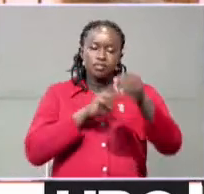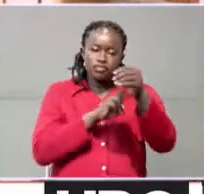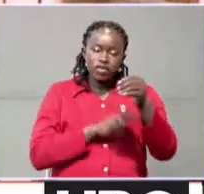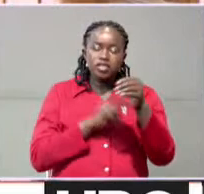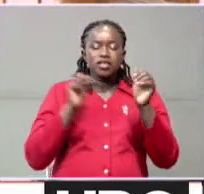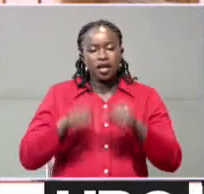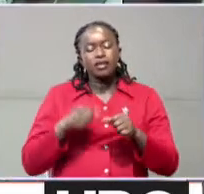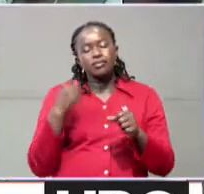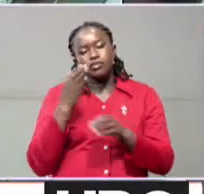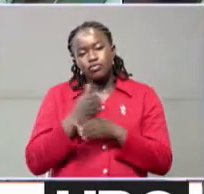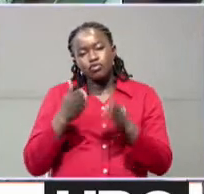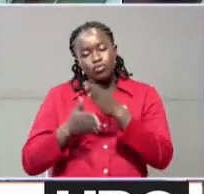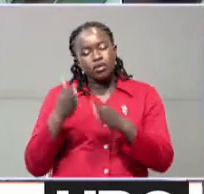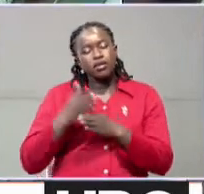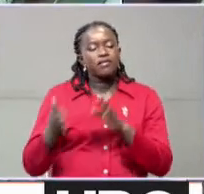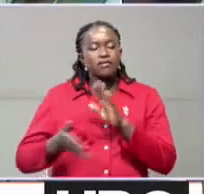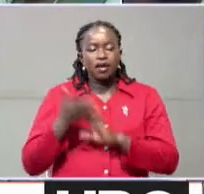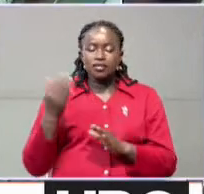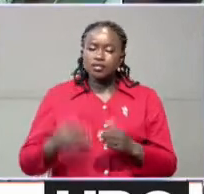minister for works